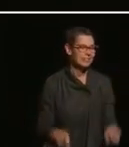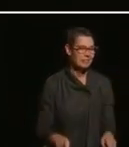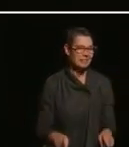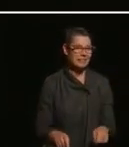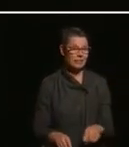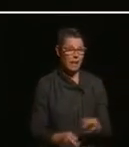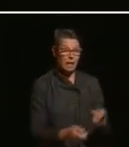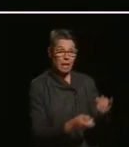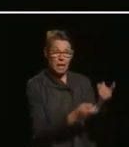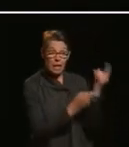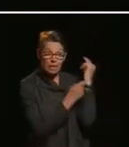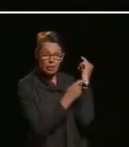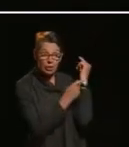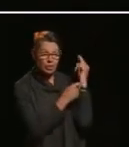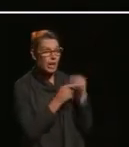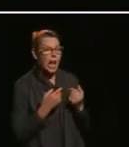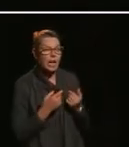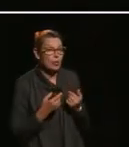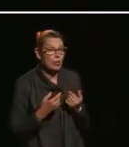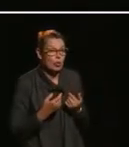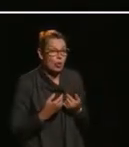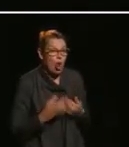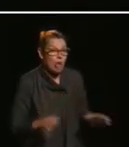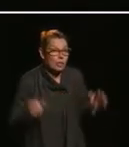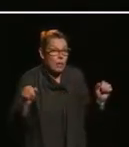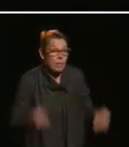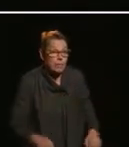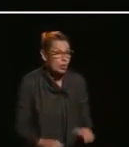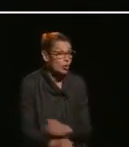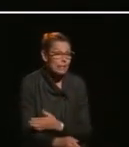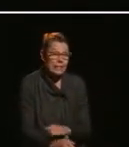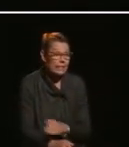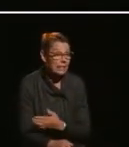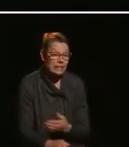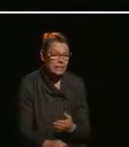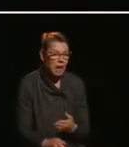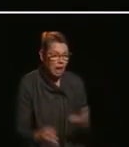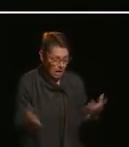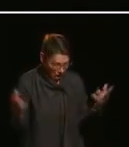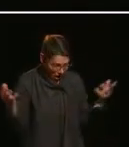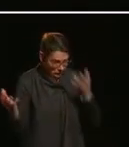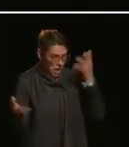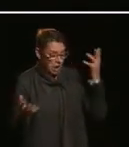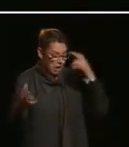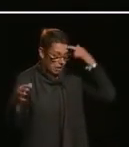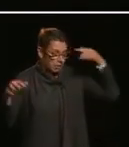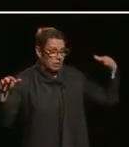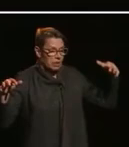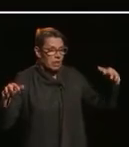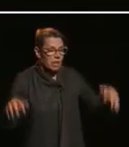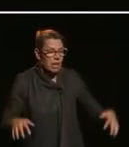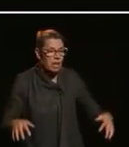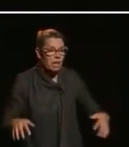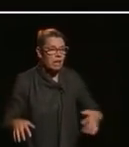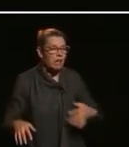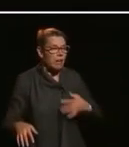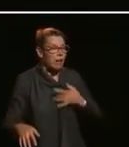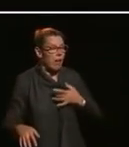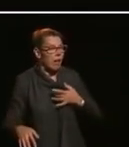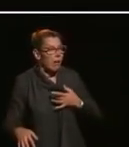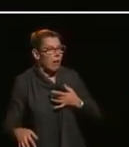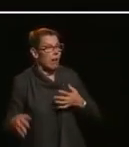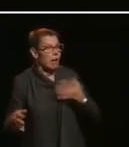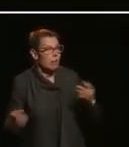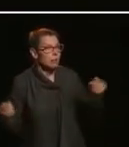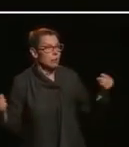shock. I hoped for courage, but I found I had very little. I'd always thought of myself as a writer first,